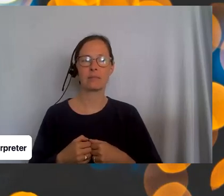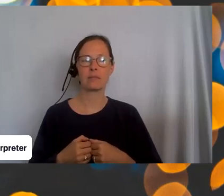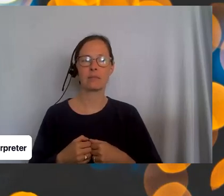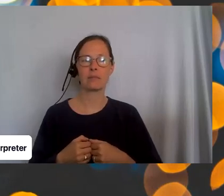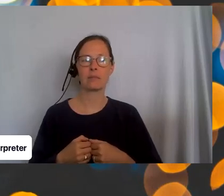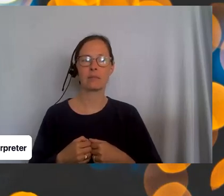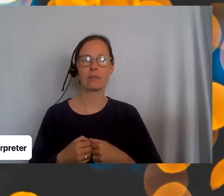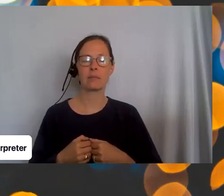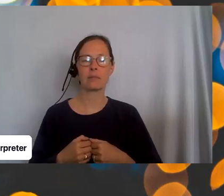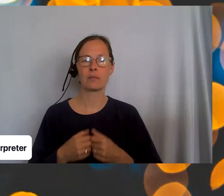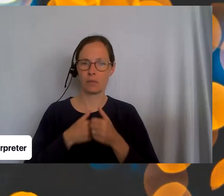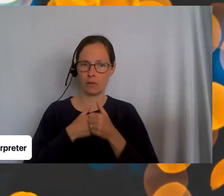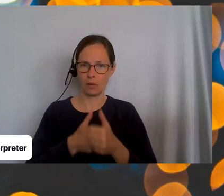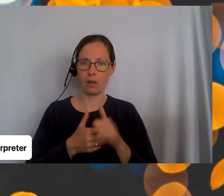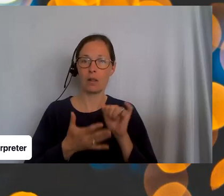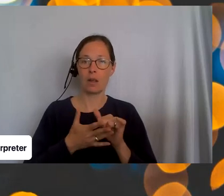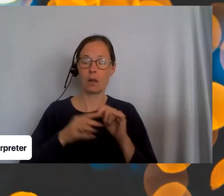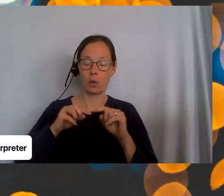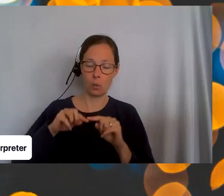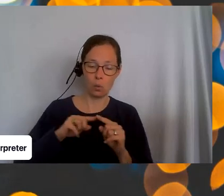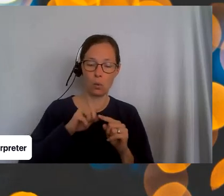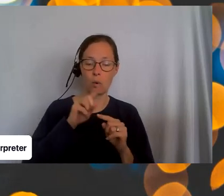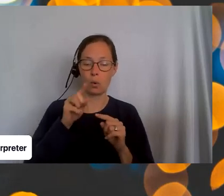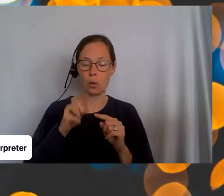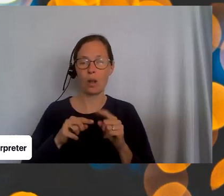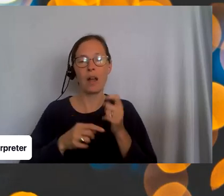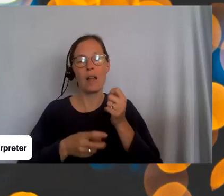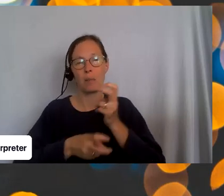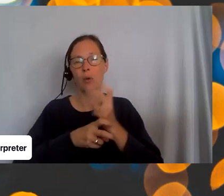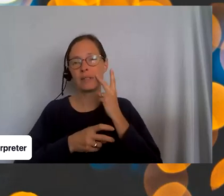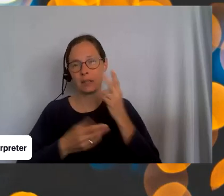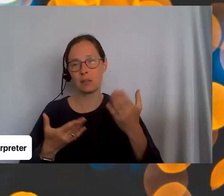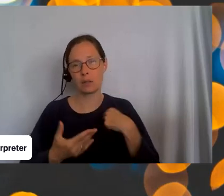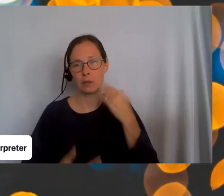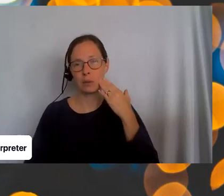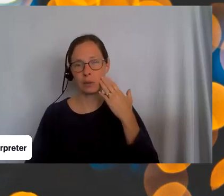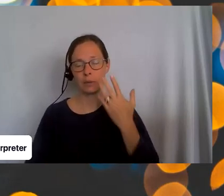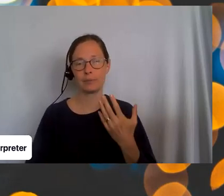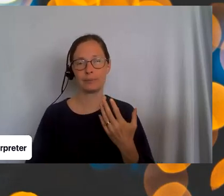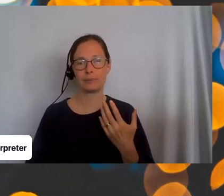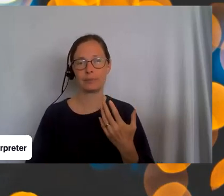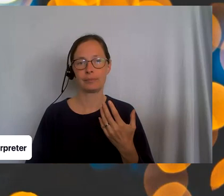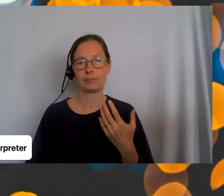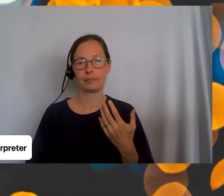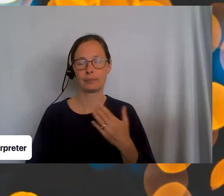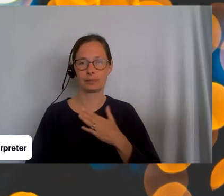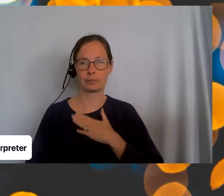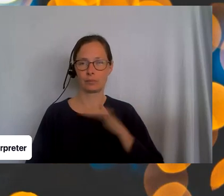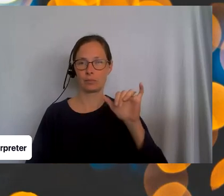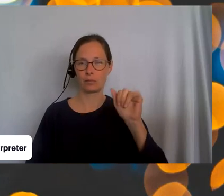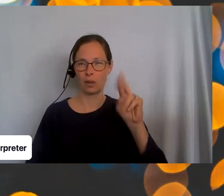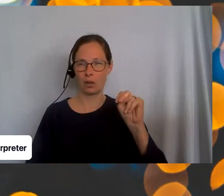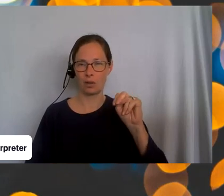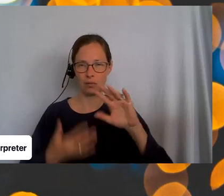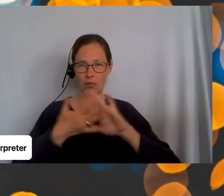follow this loop around and down. It's a little bit hard to see on here, I know, because my yarn is dark and the